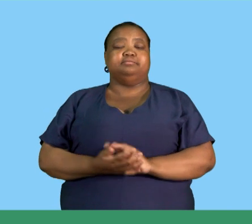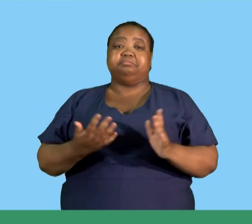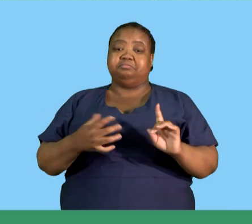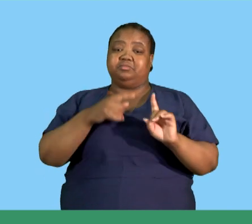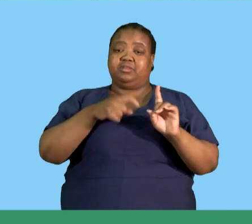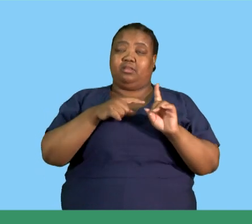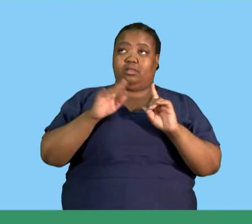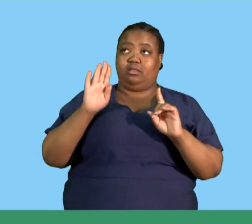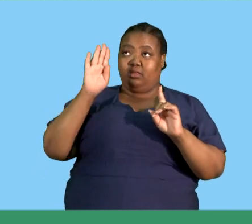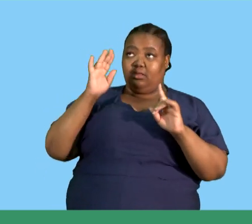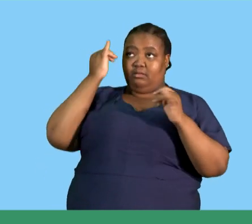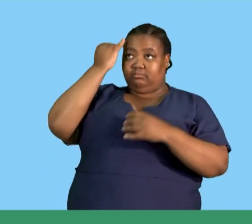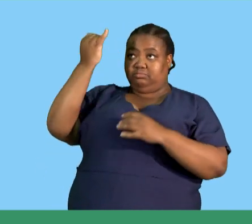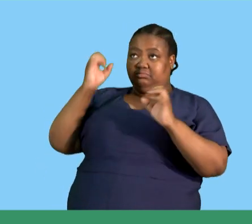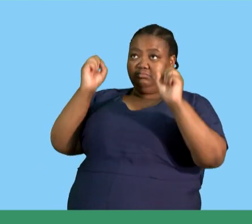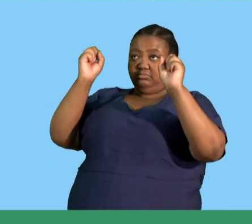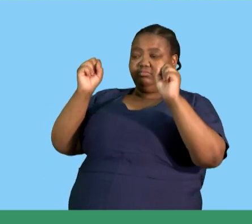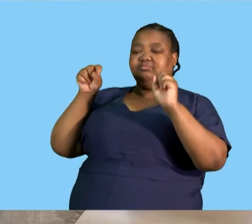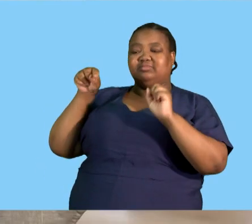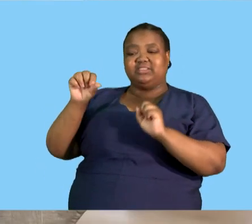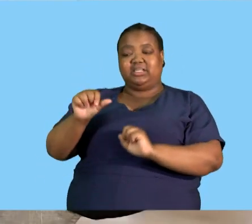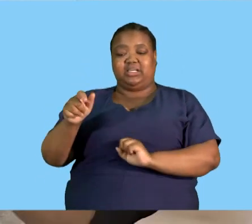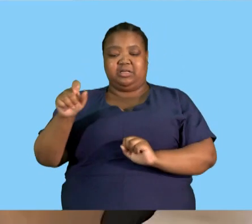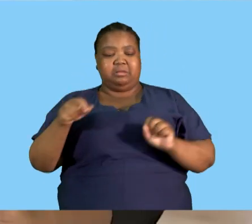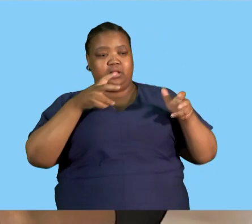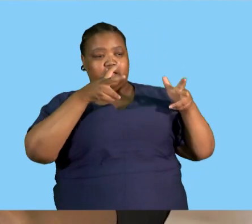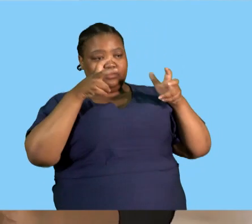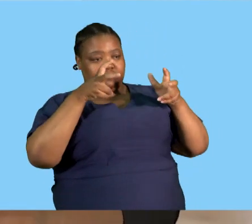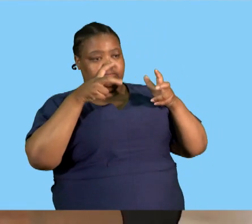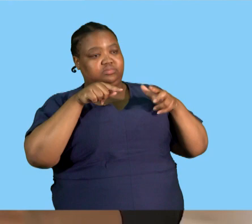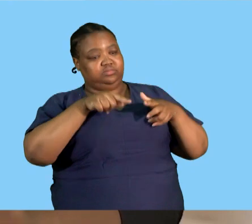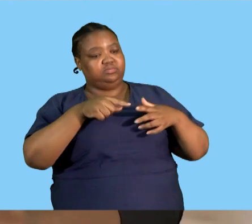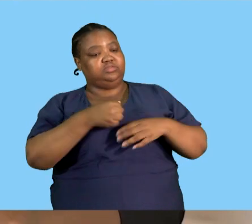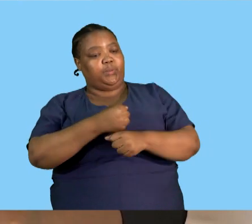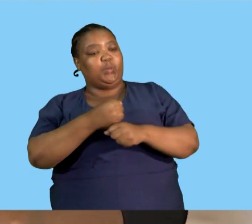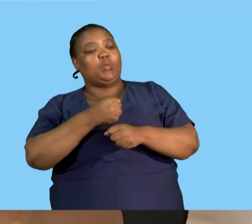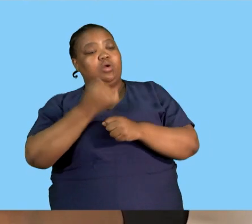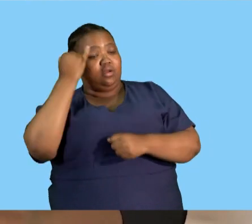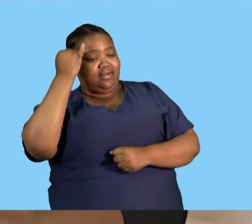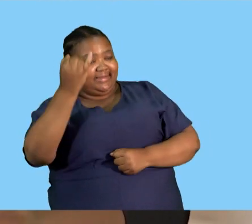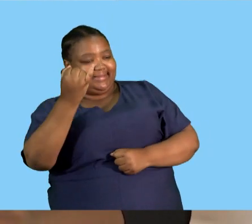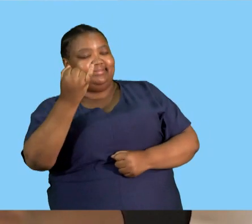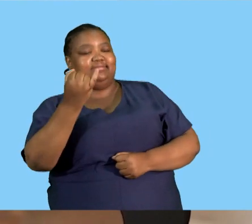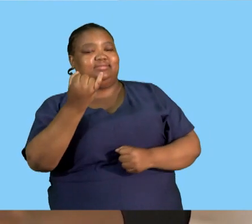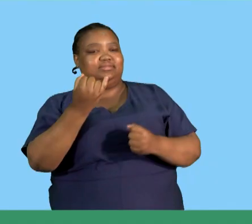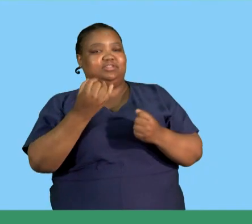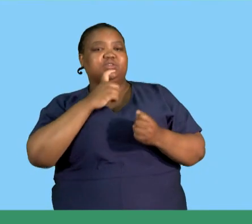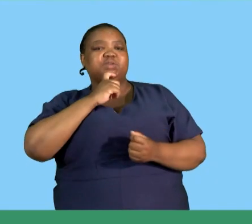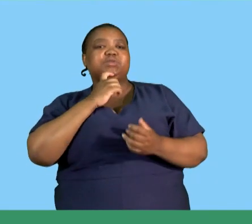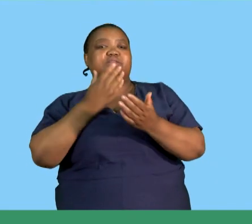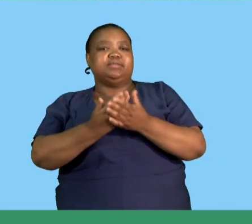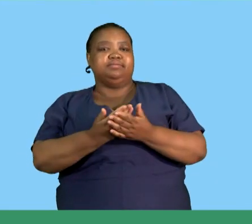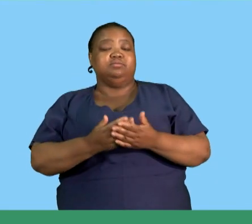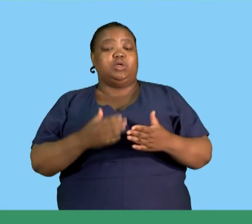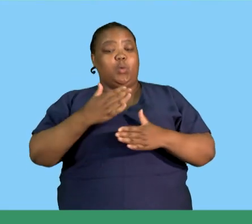with the idea, and then B is building on what A has said. So which is good. And then what does it do? It